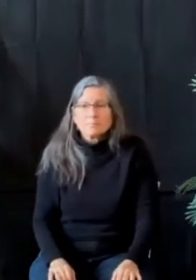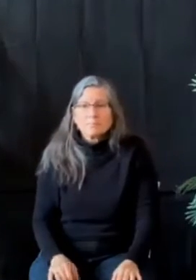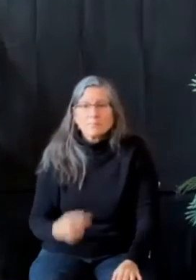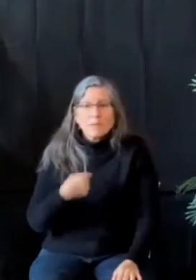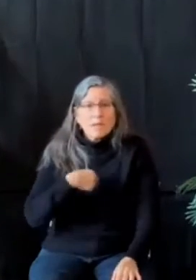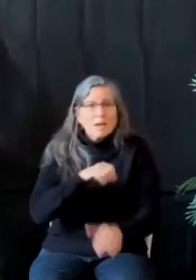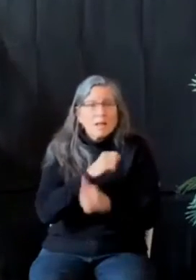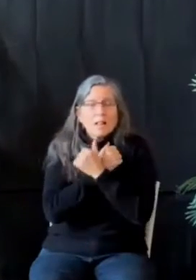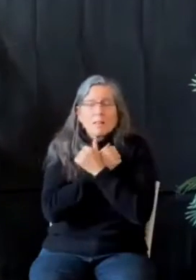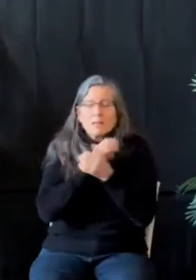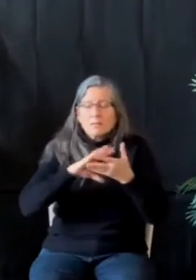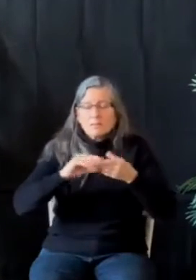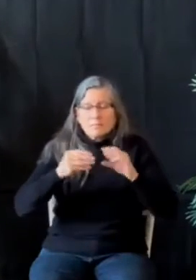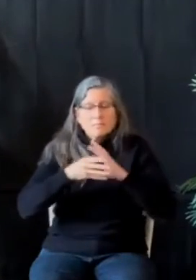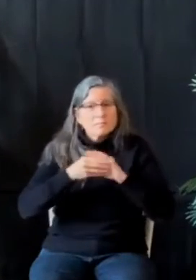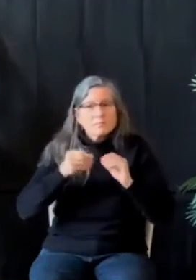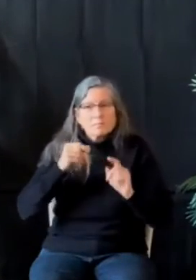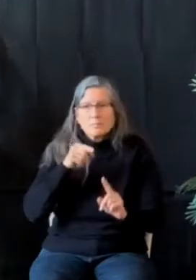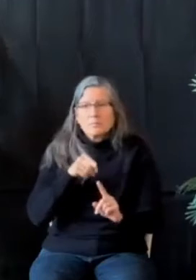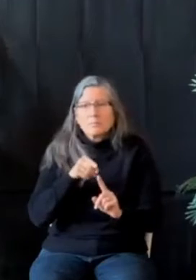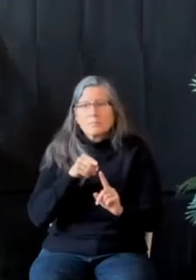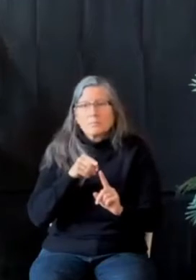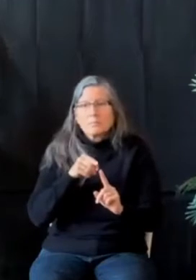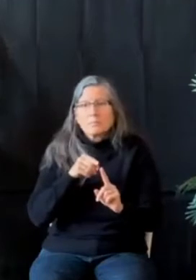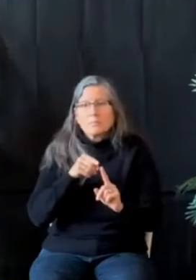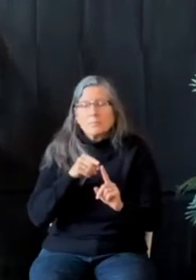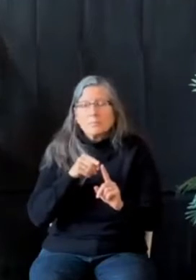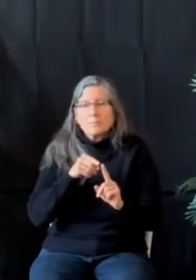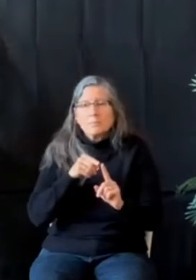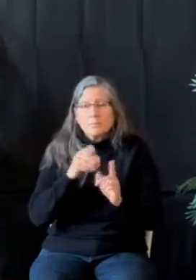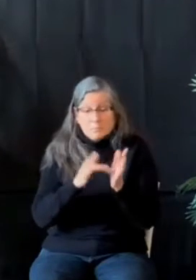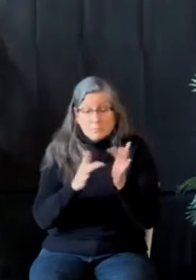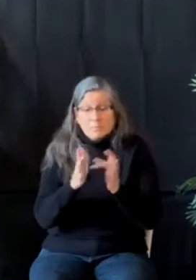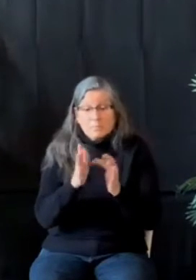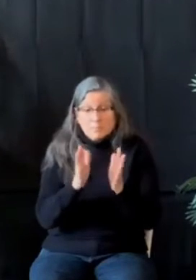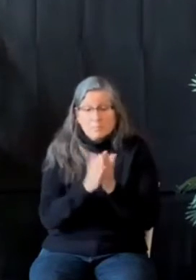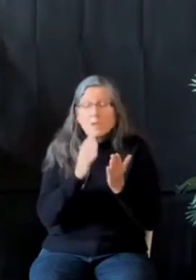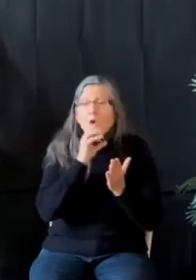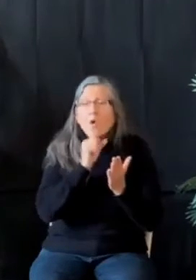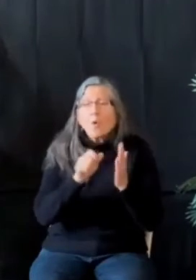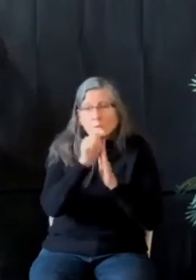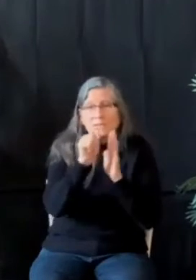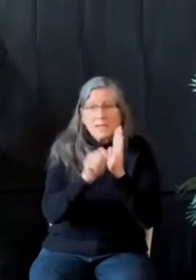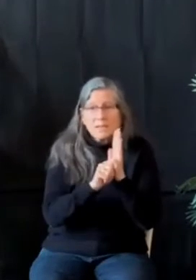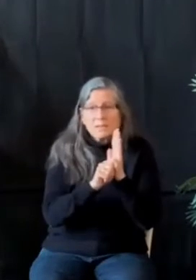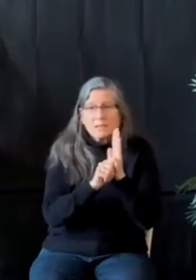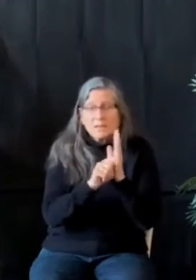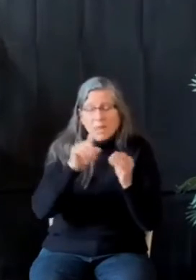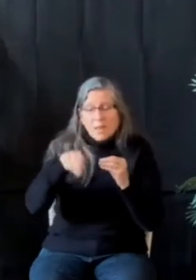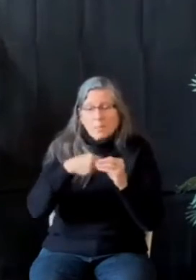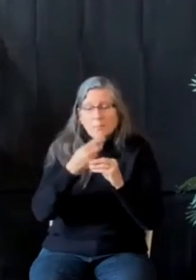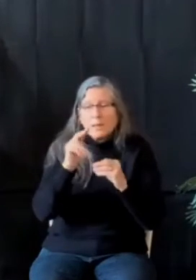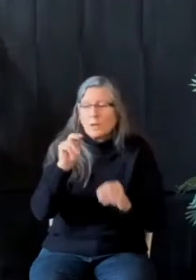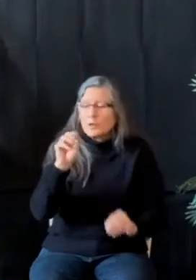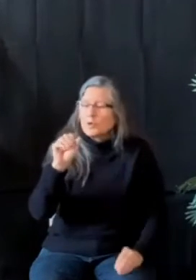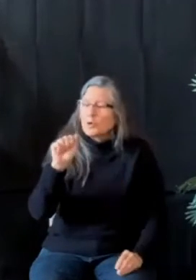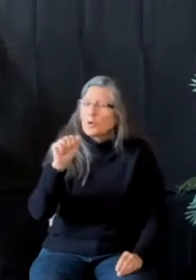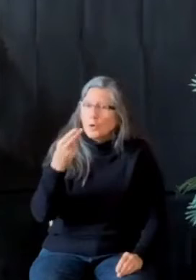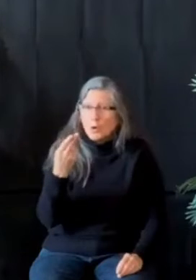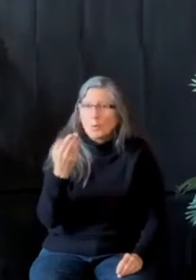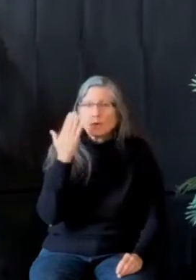I love the story in the Bible in the Old Testament about Noah. Y'all know about